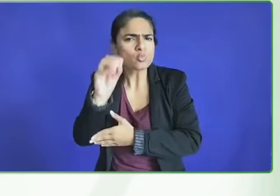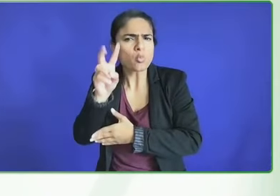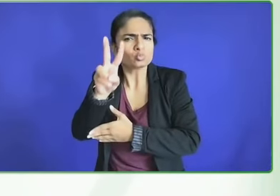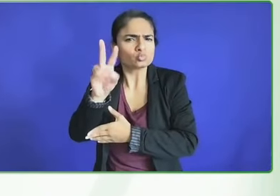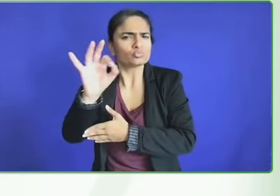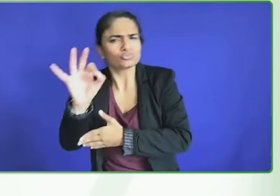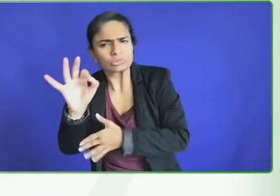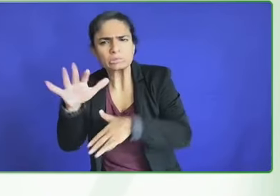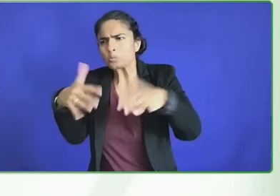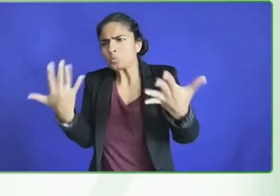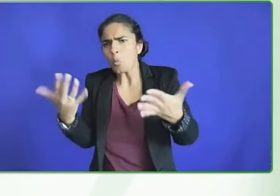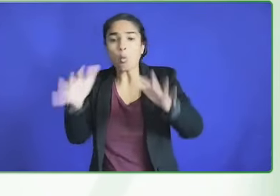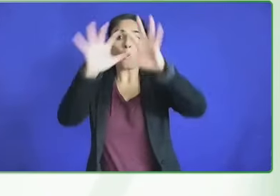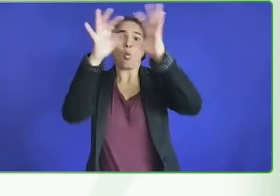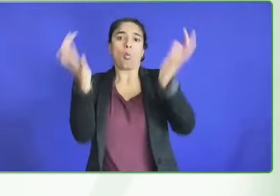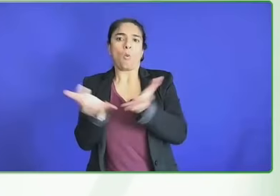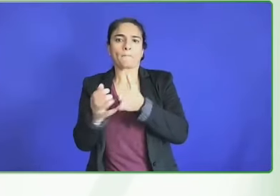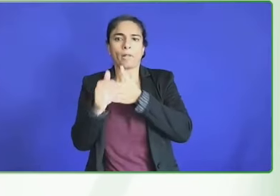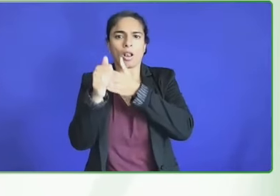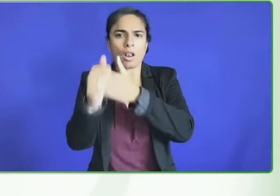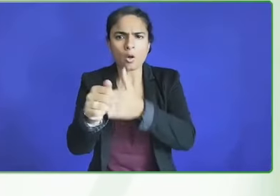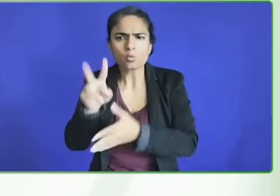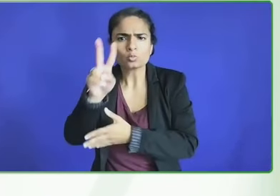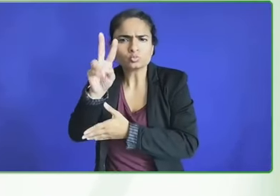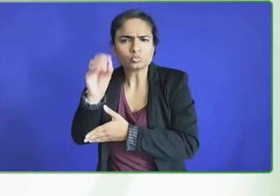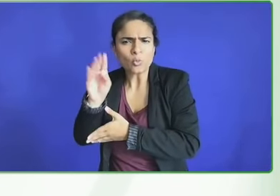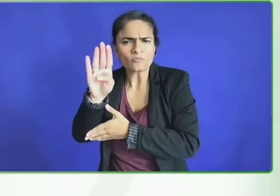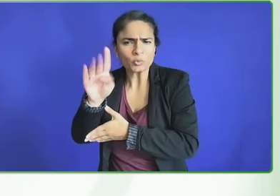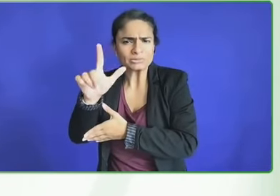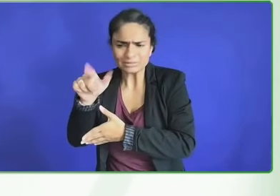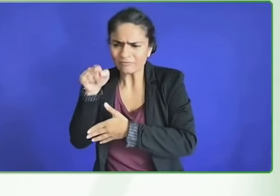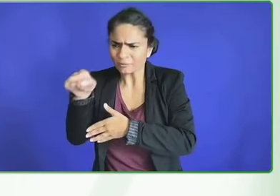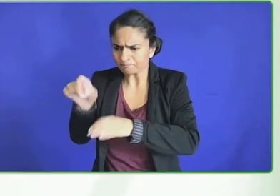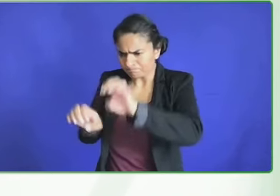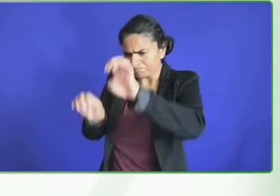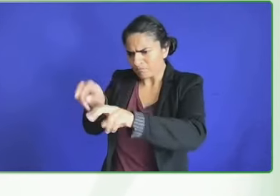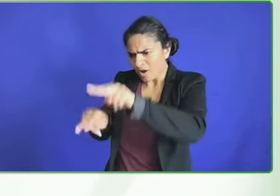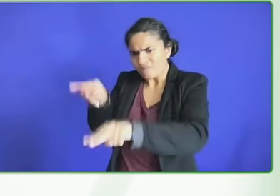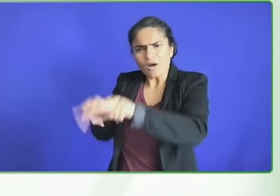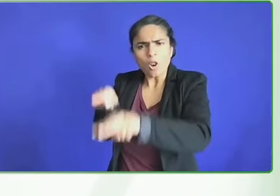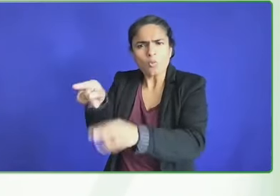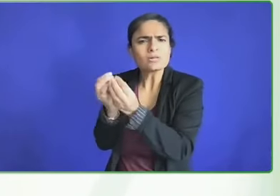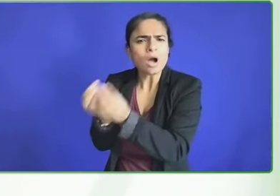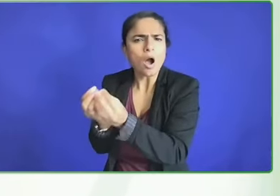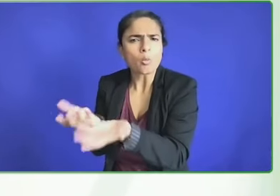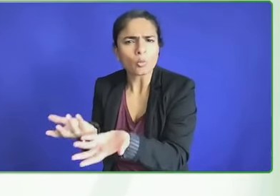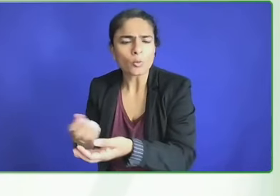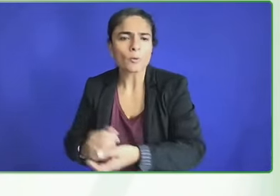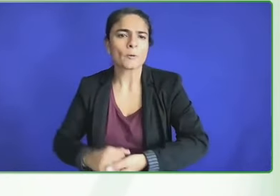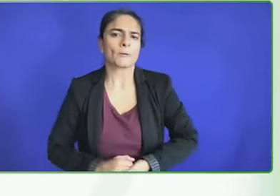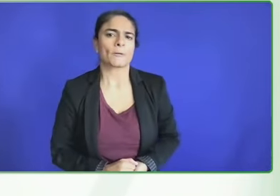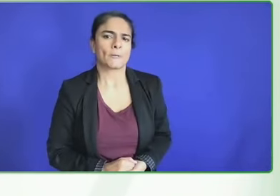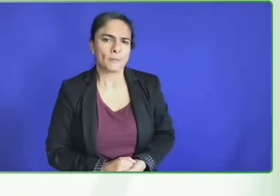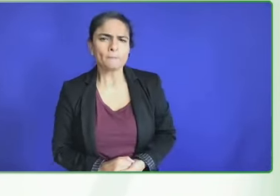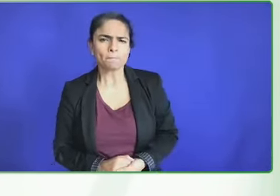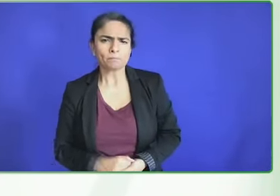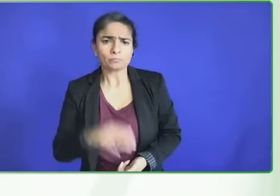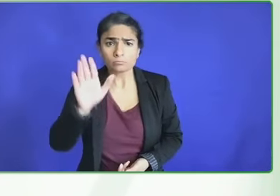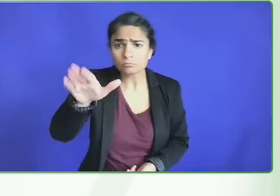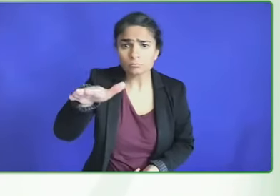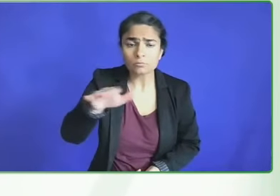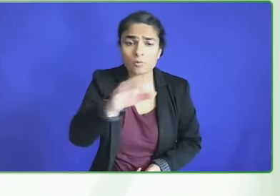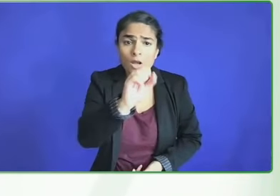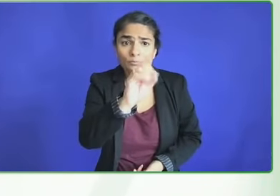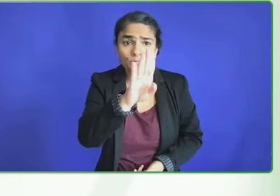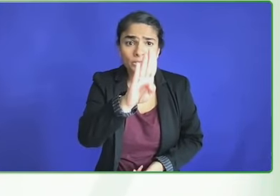complete mapping of AT needs in India and also beyond India, that we